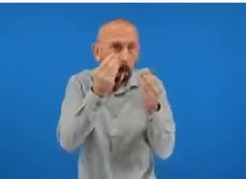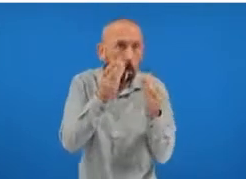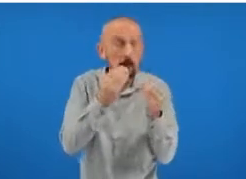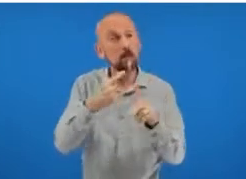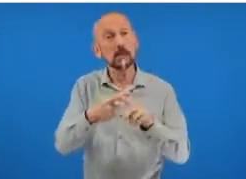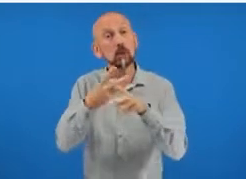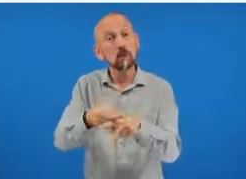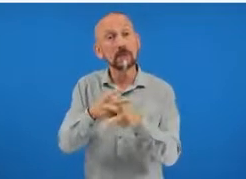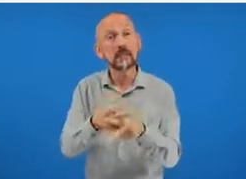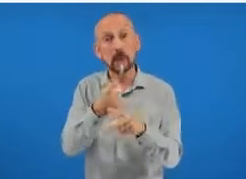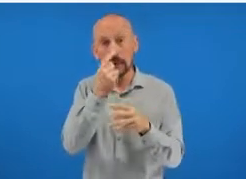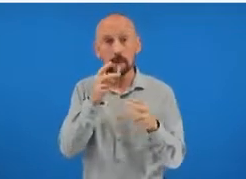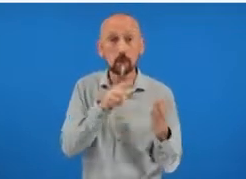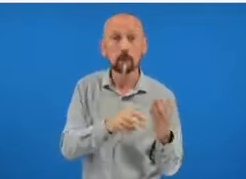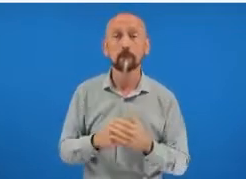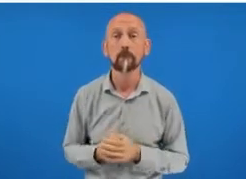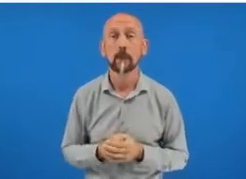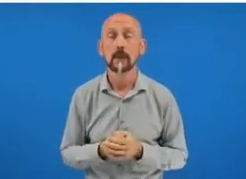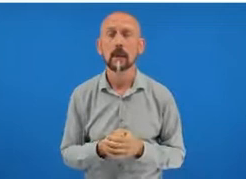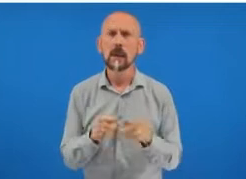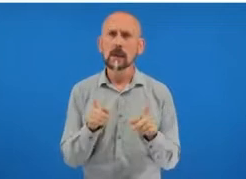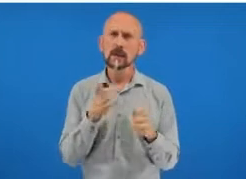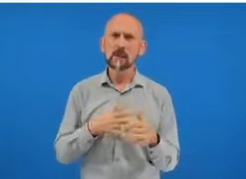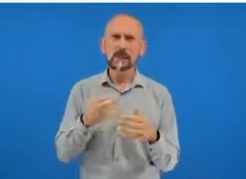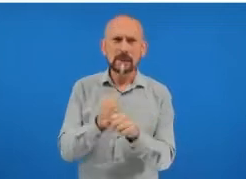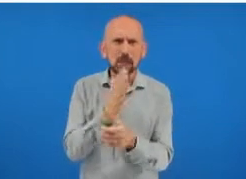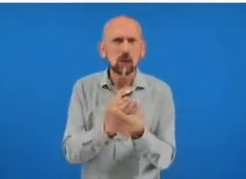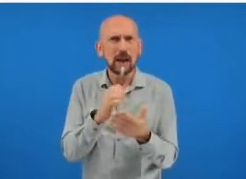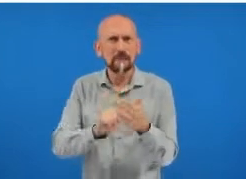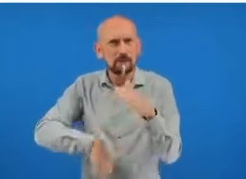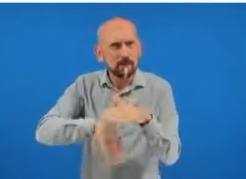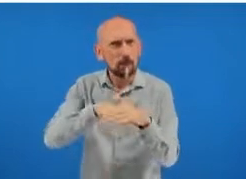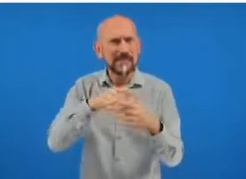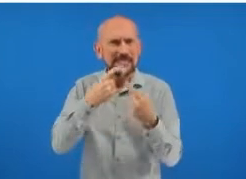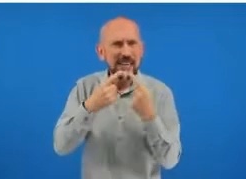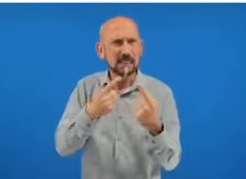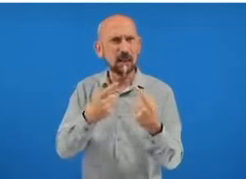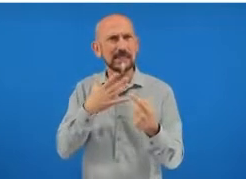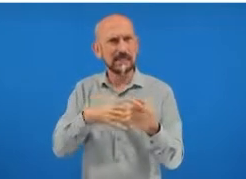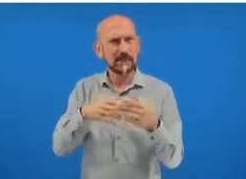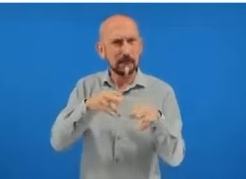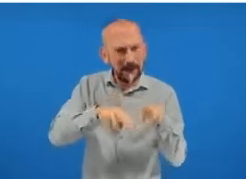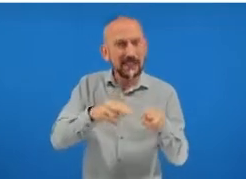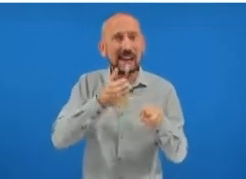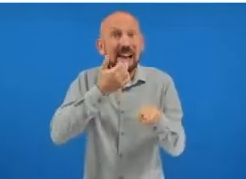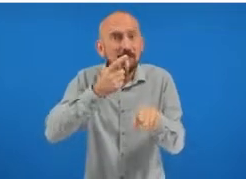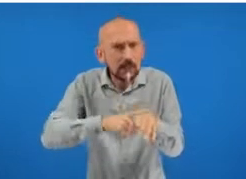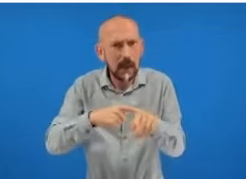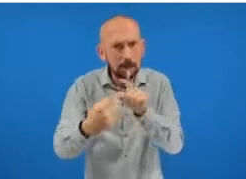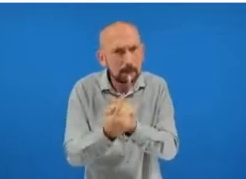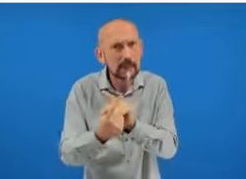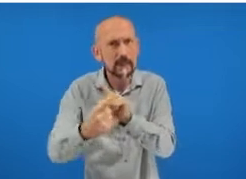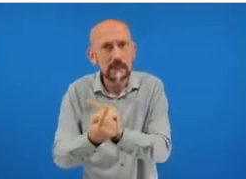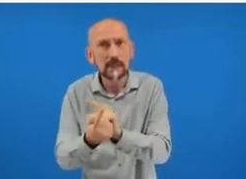time someone is seen, because often people will finish therapy at a slightly different time to what you're anticipating. And if you just try and go